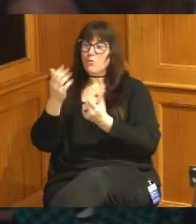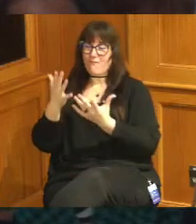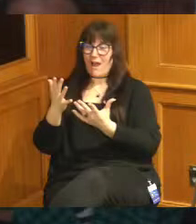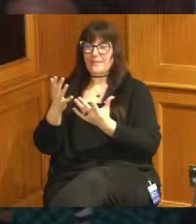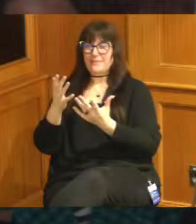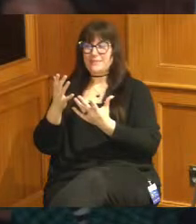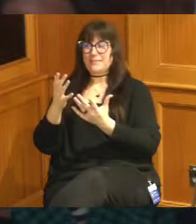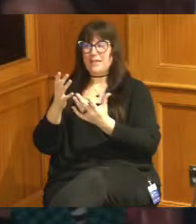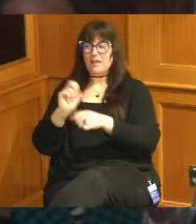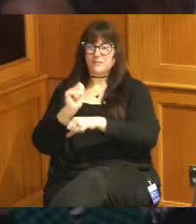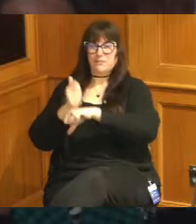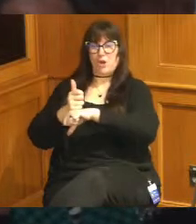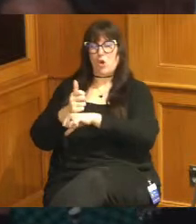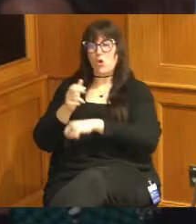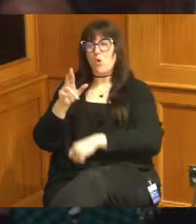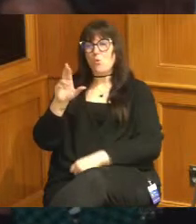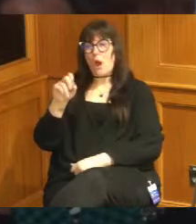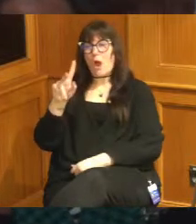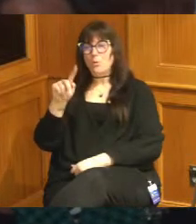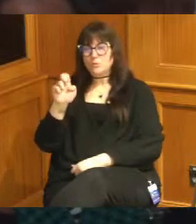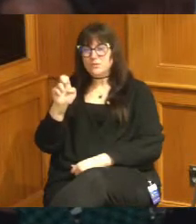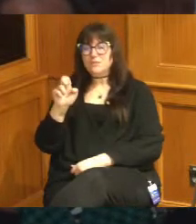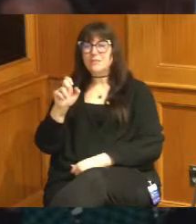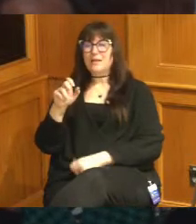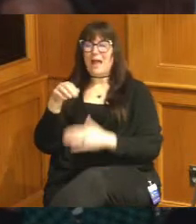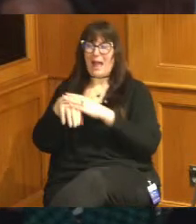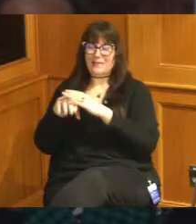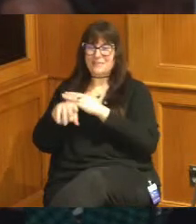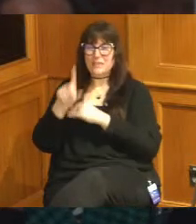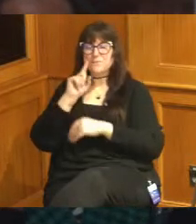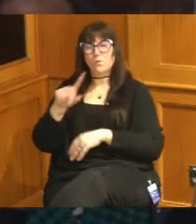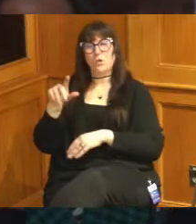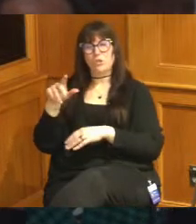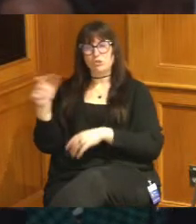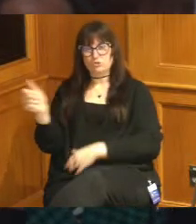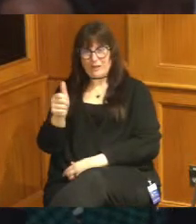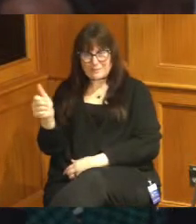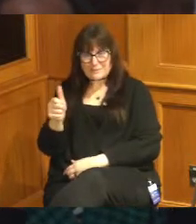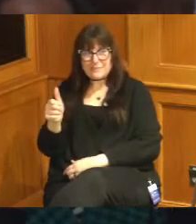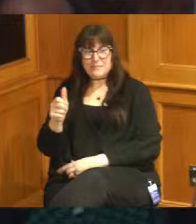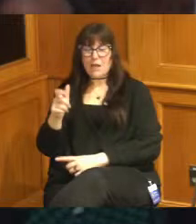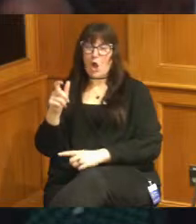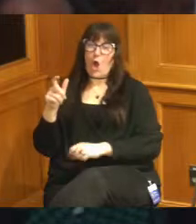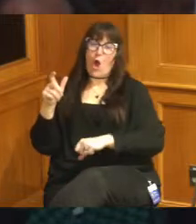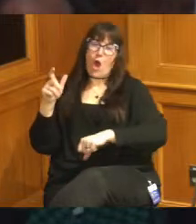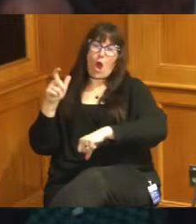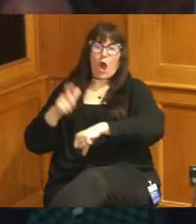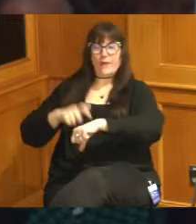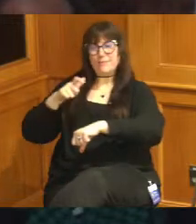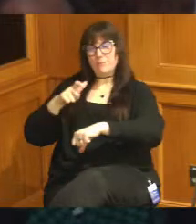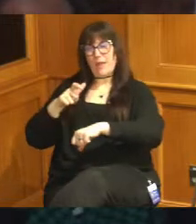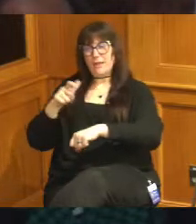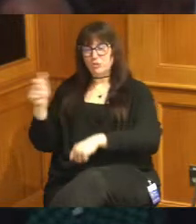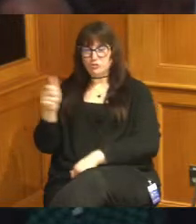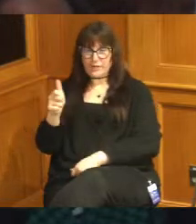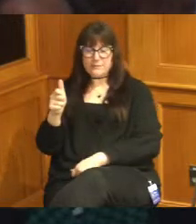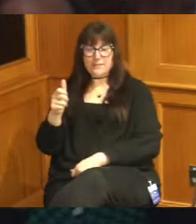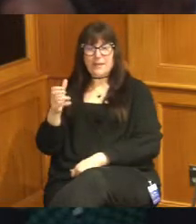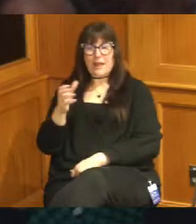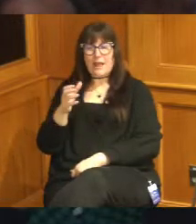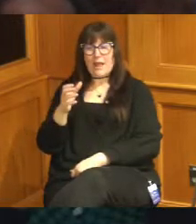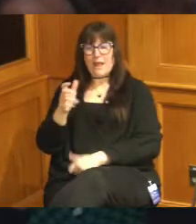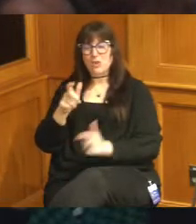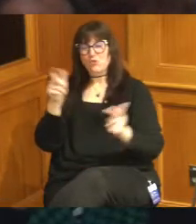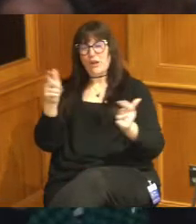routes, access paratransit, and Metro Now on-demand services in Greater Cincinnati. And